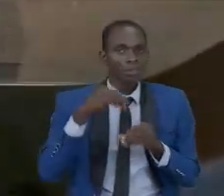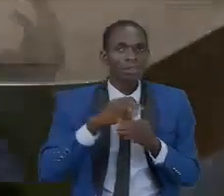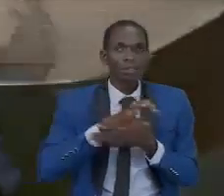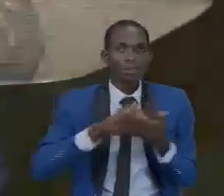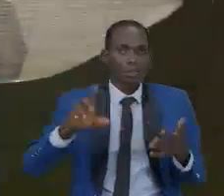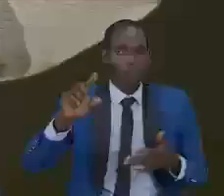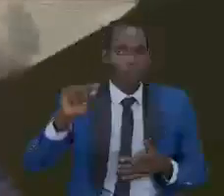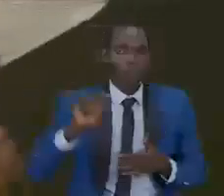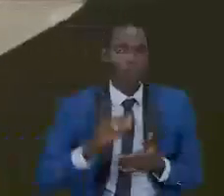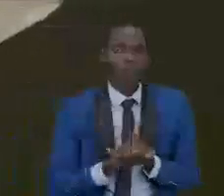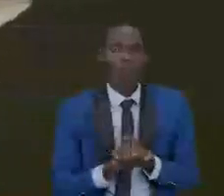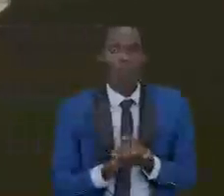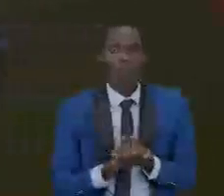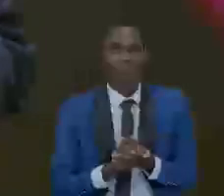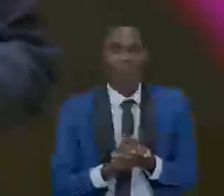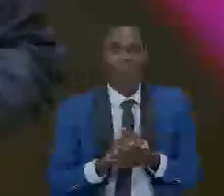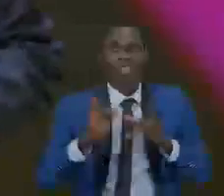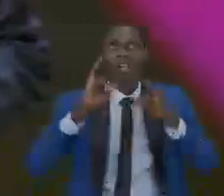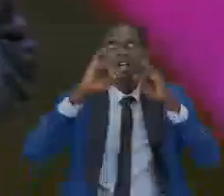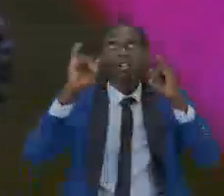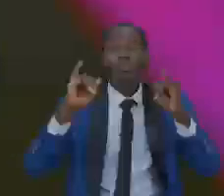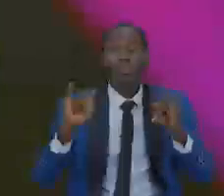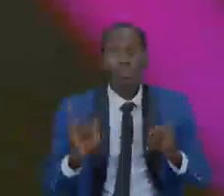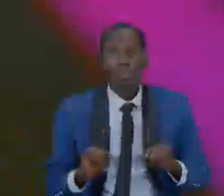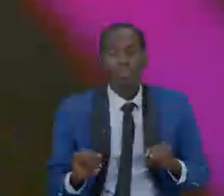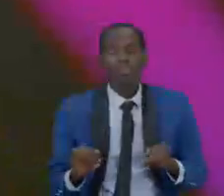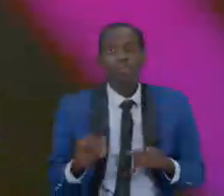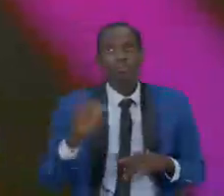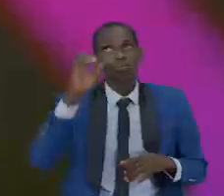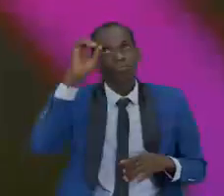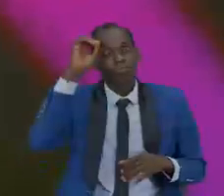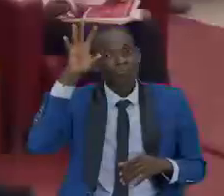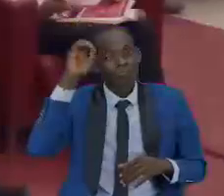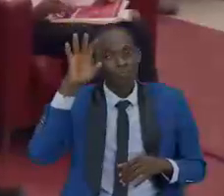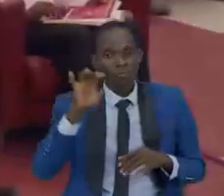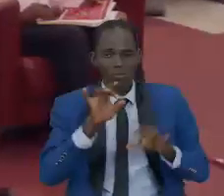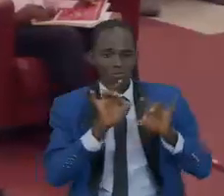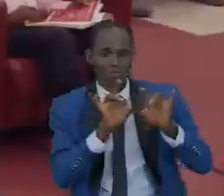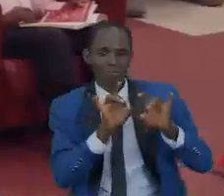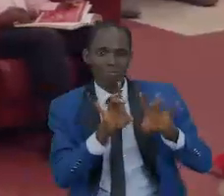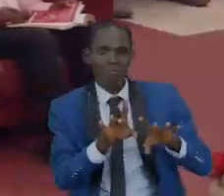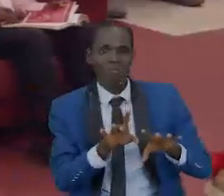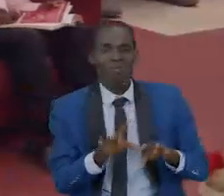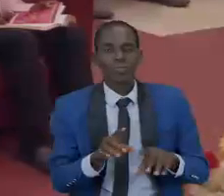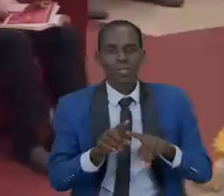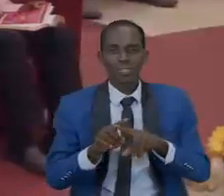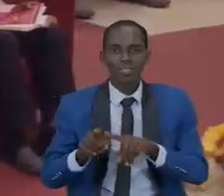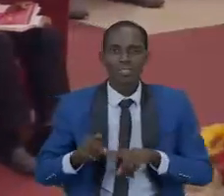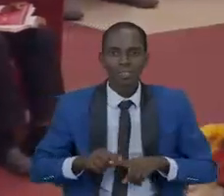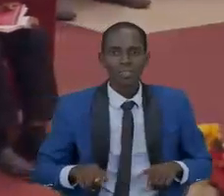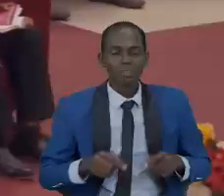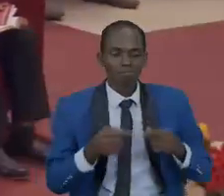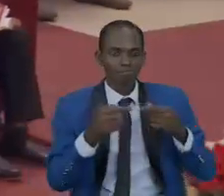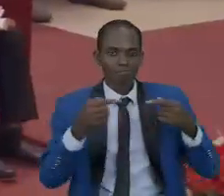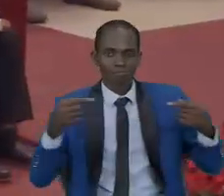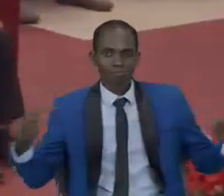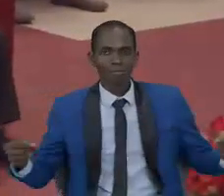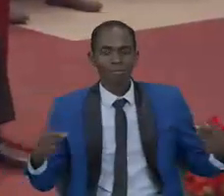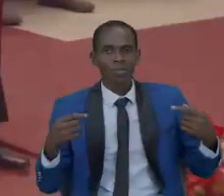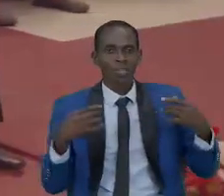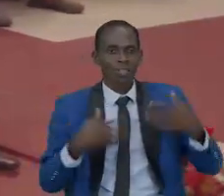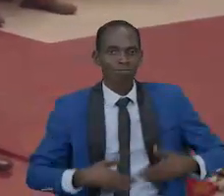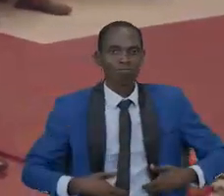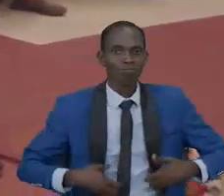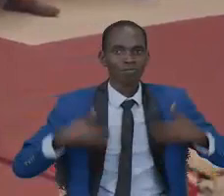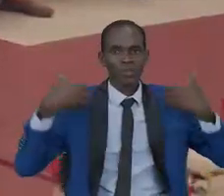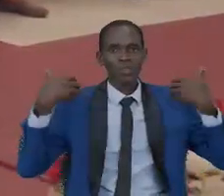it says idolatry and Witchcraft and hatred and various simulations are all strive